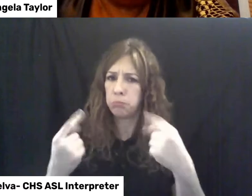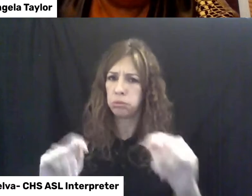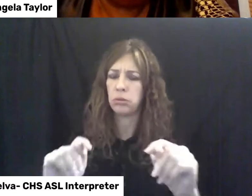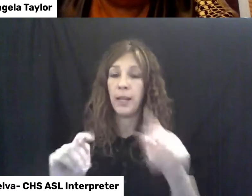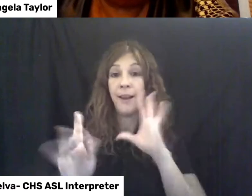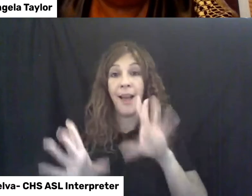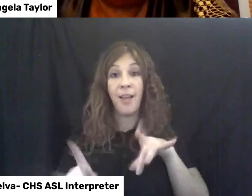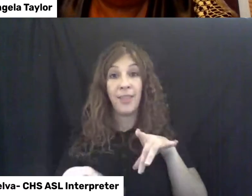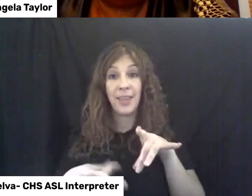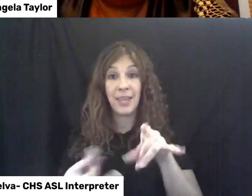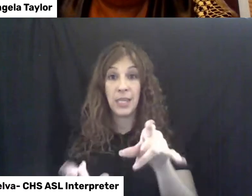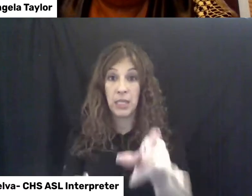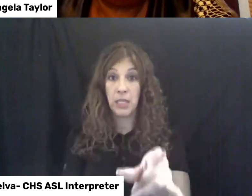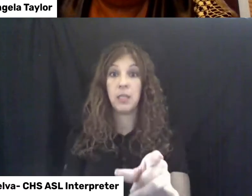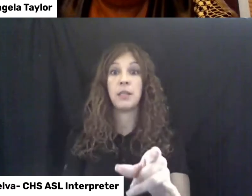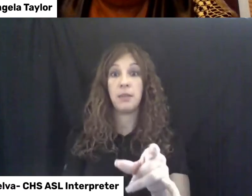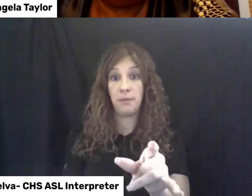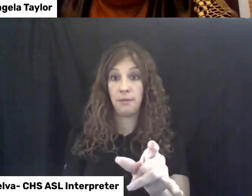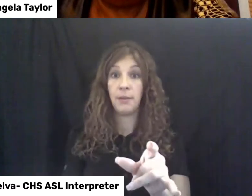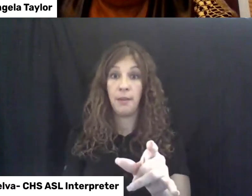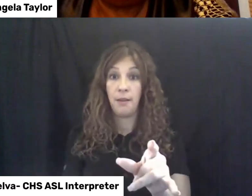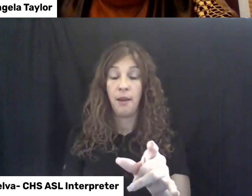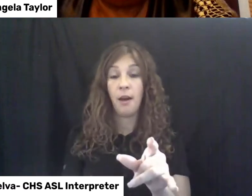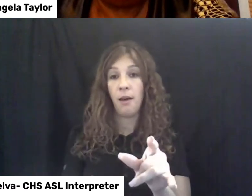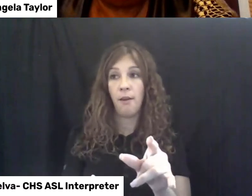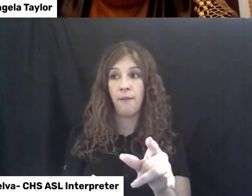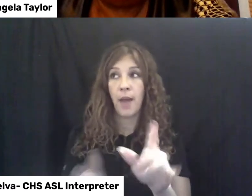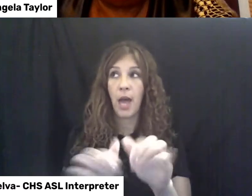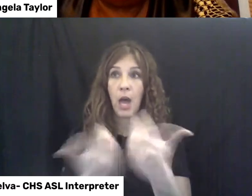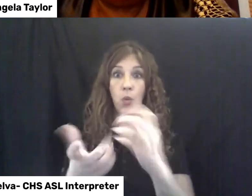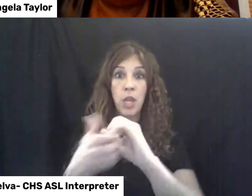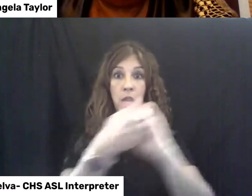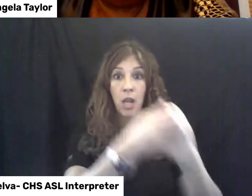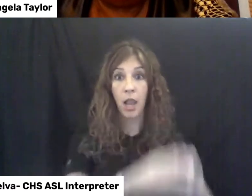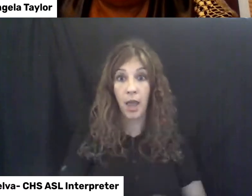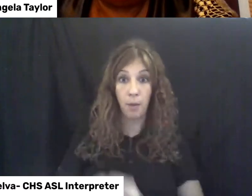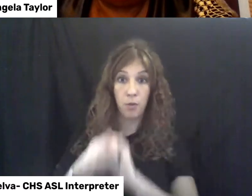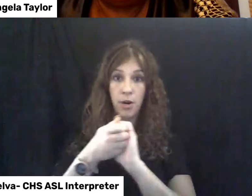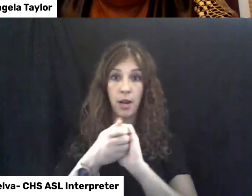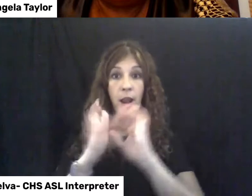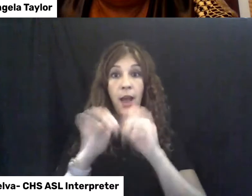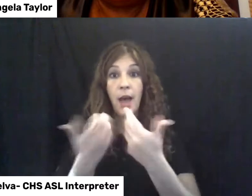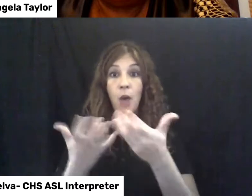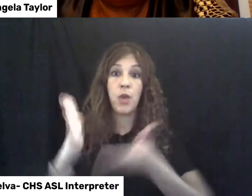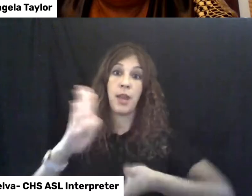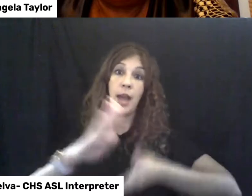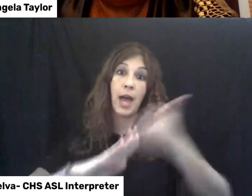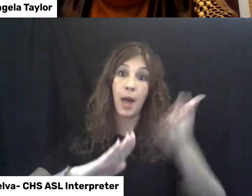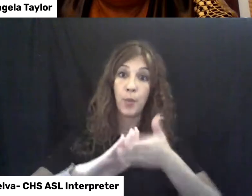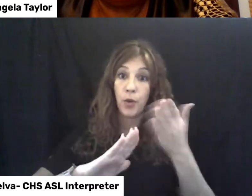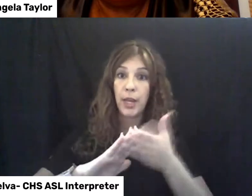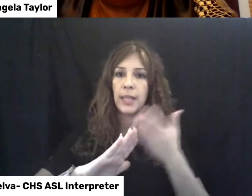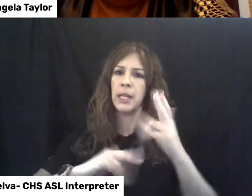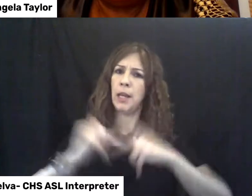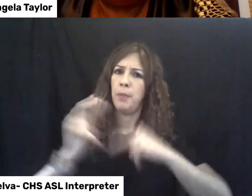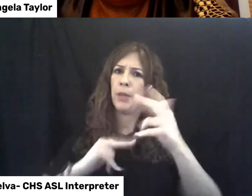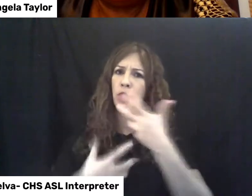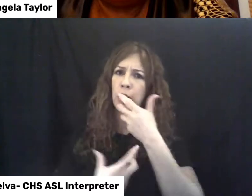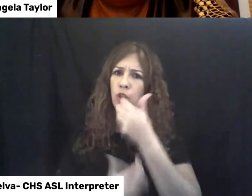um, collaborating on how we do operate, building trust